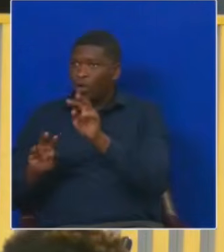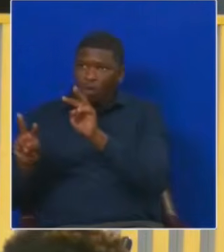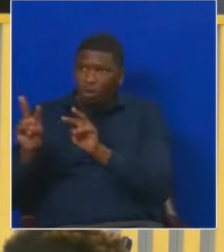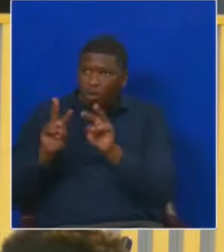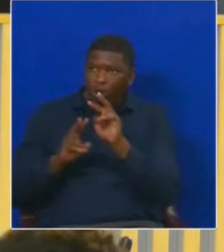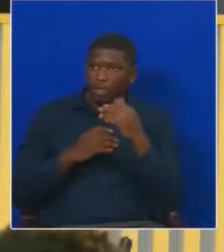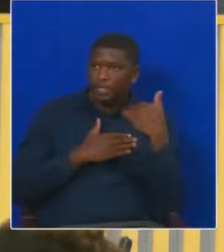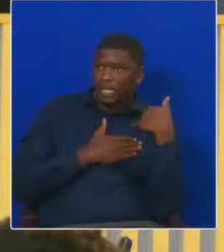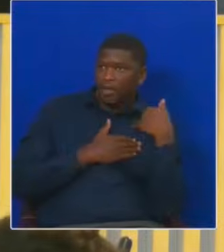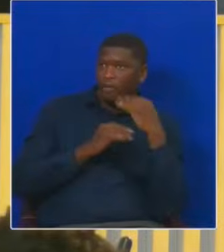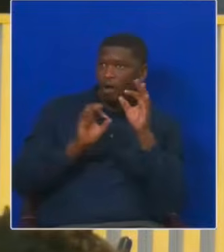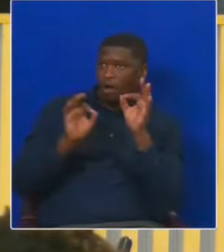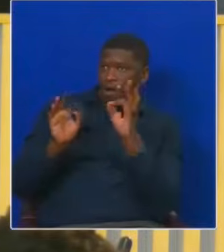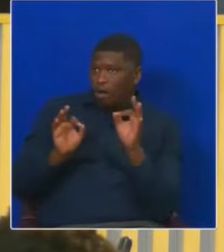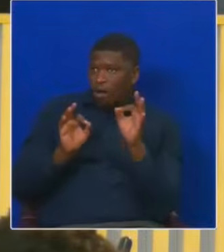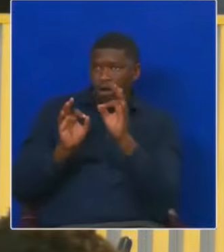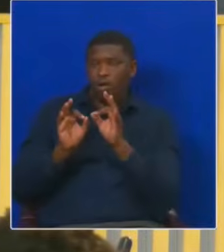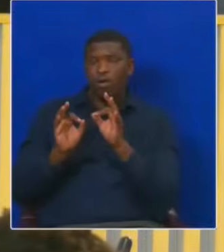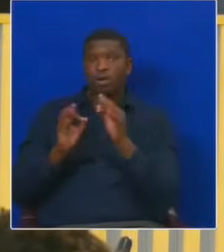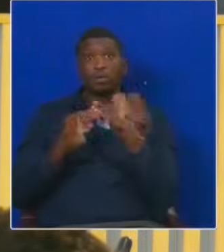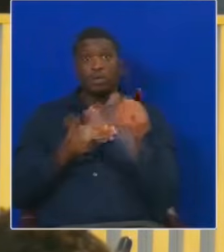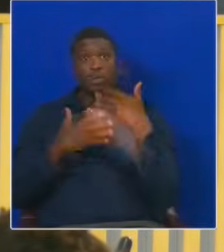move into the property.